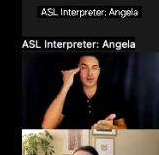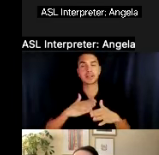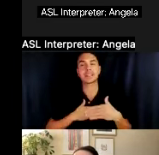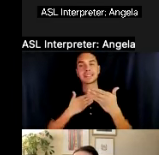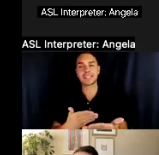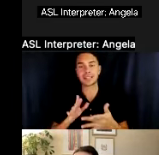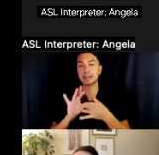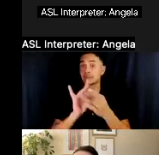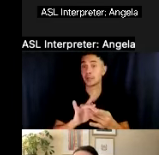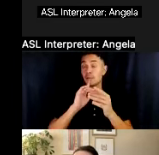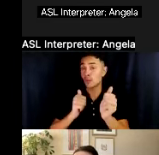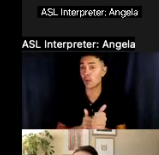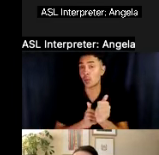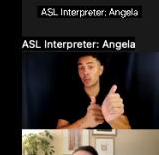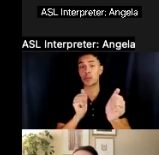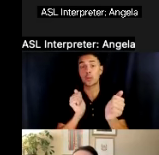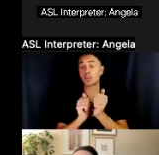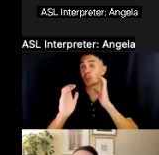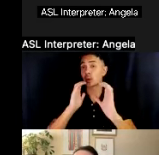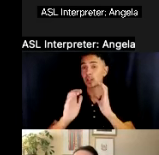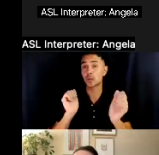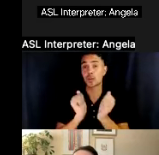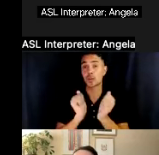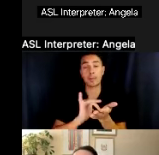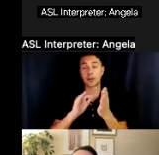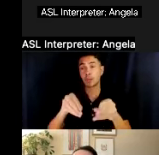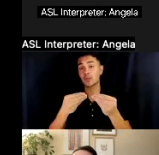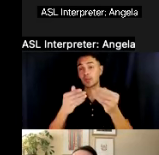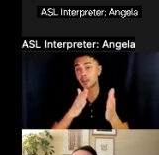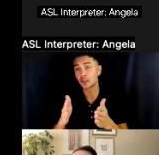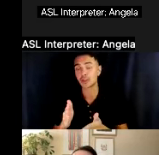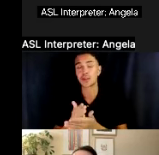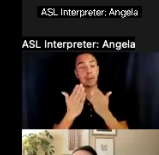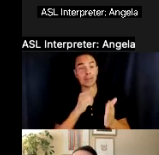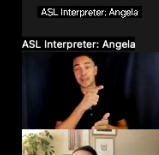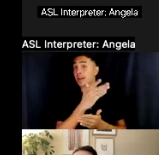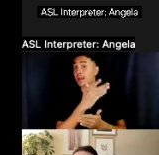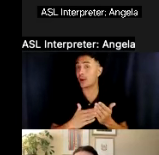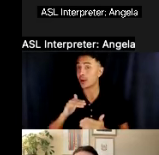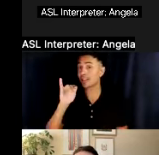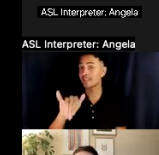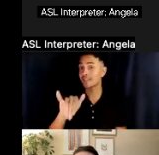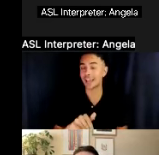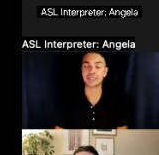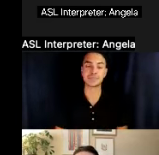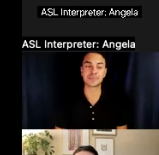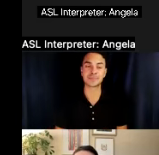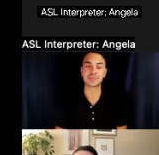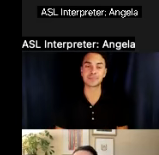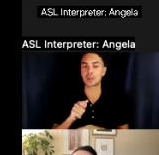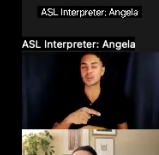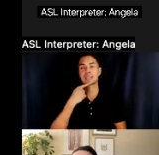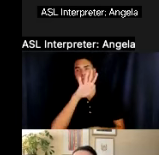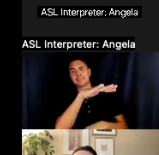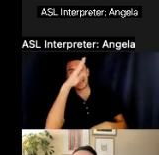for follow-up communication with the medical provider, this might be part of that. To say, hey,